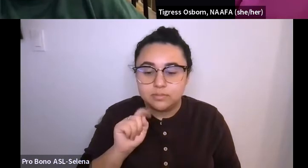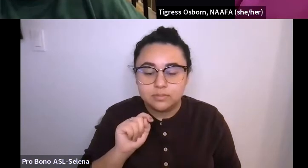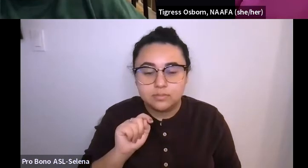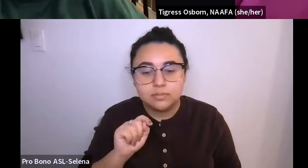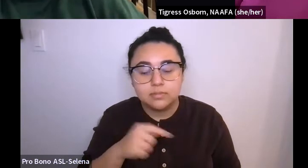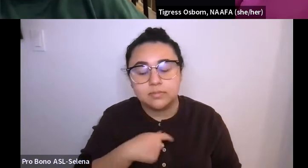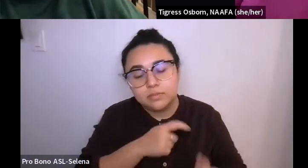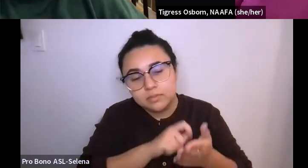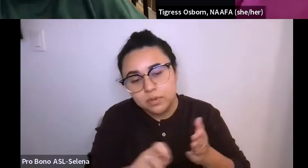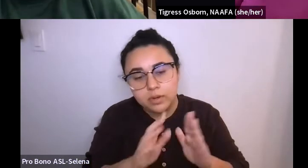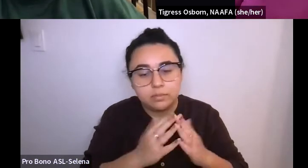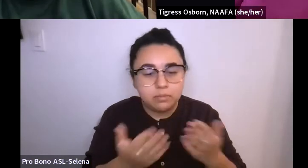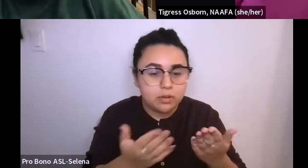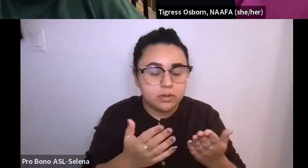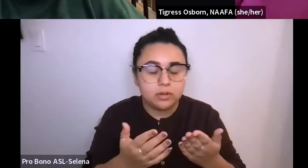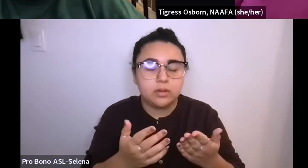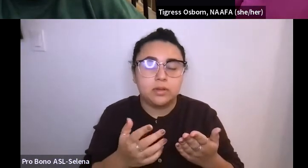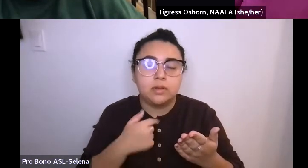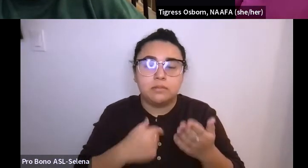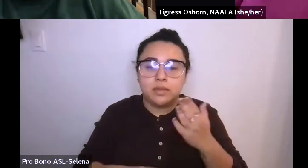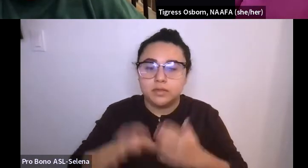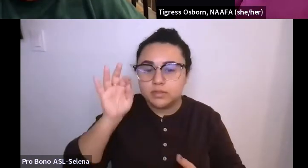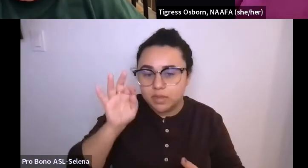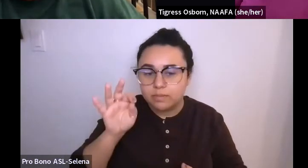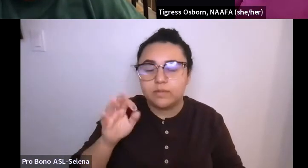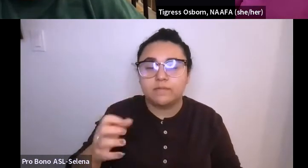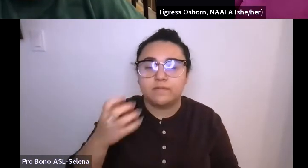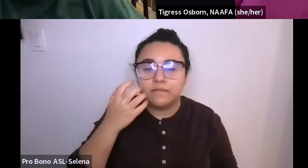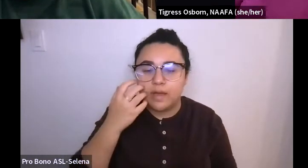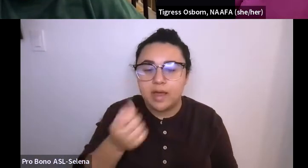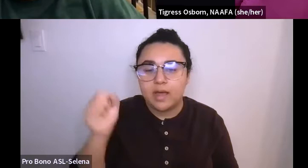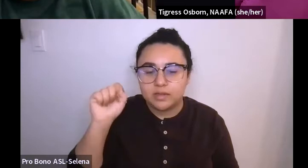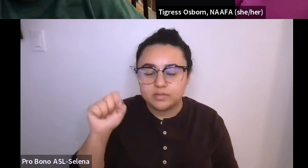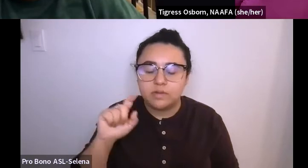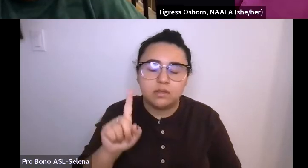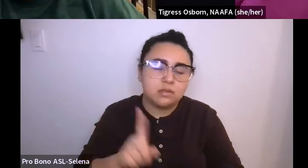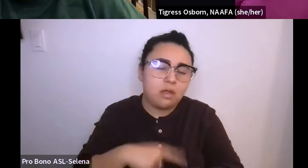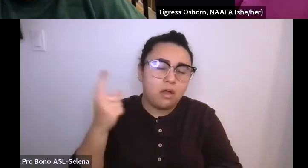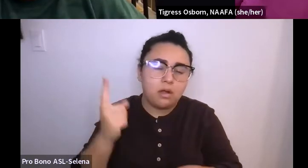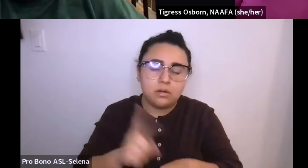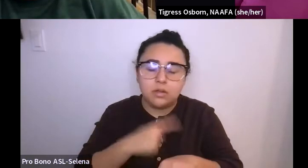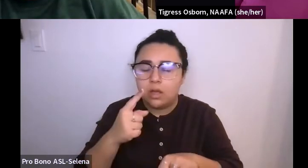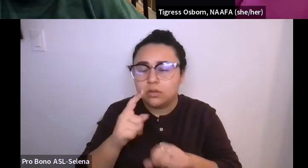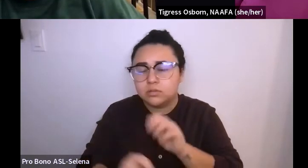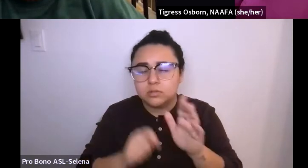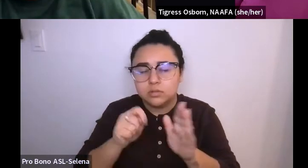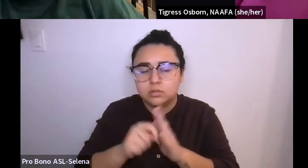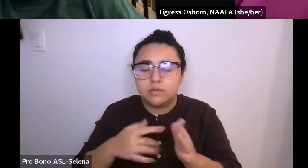discovering fat activism, there was a long, long, long period of time where I was just angry. And where